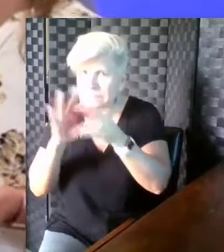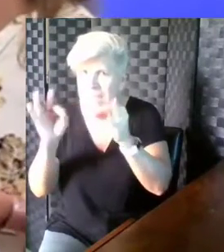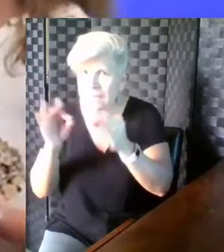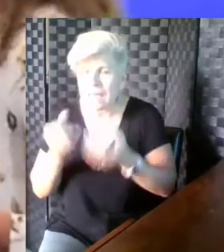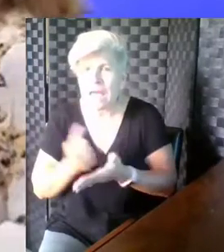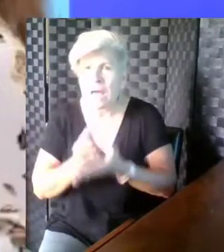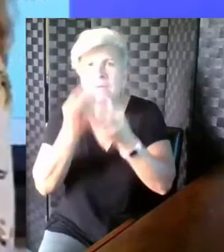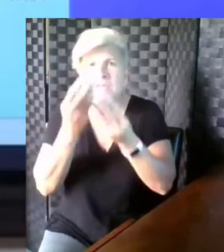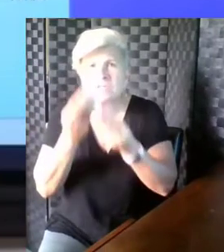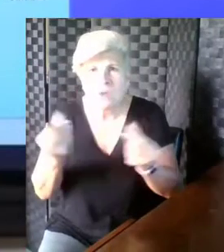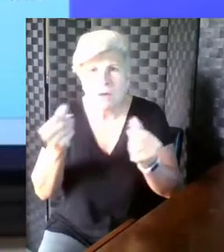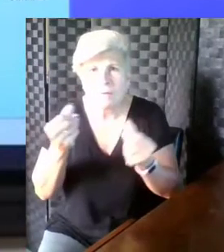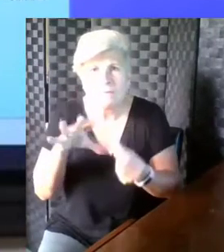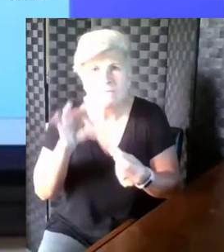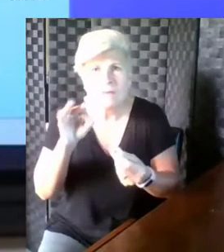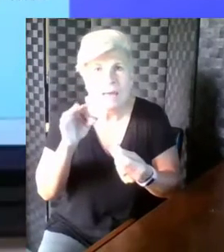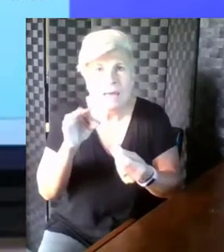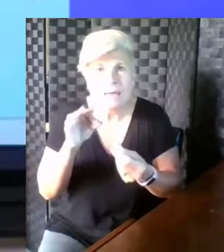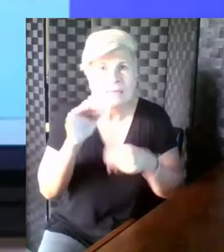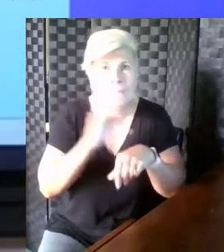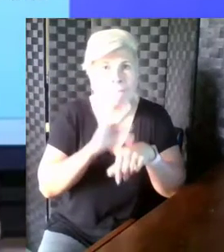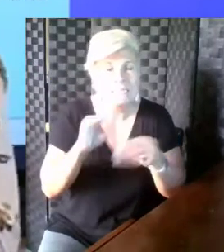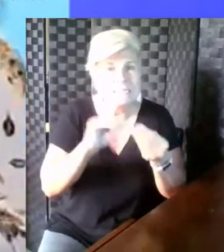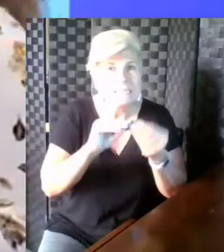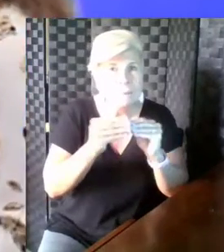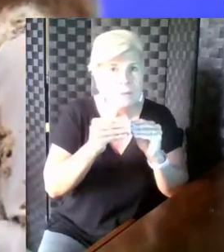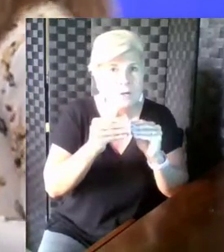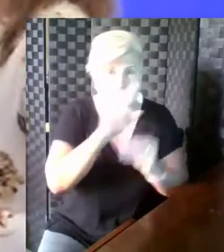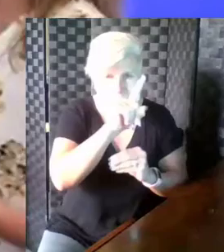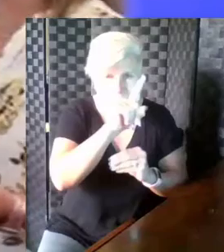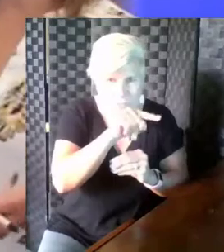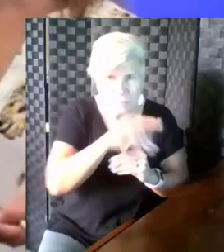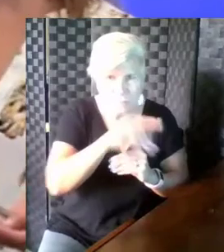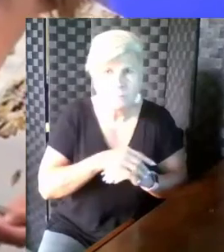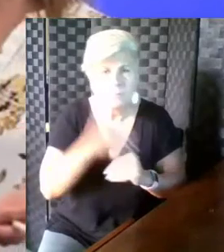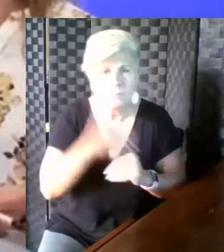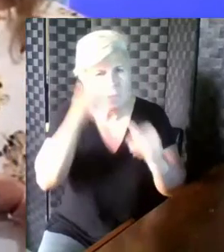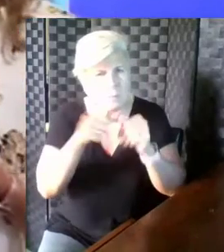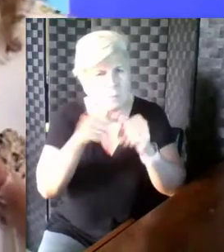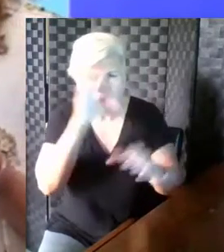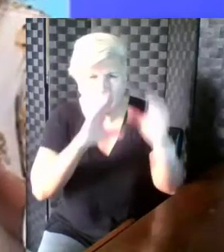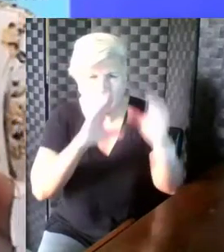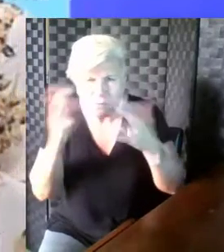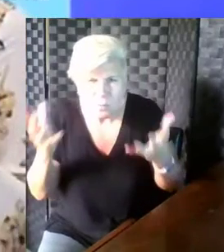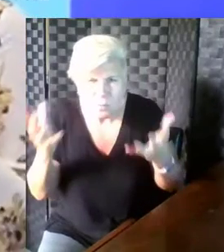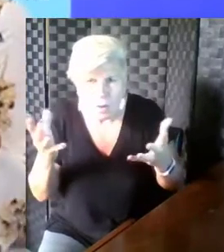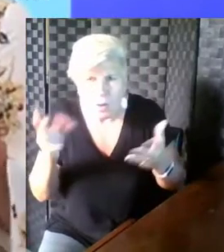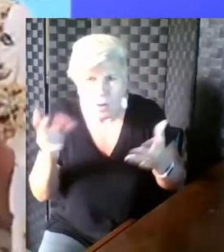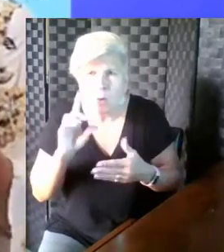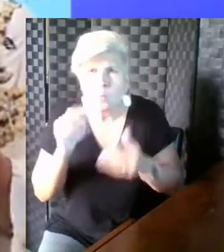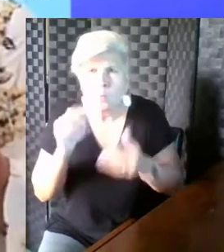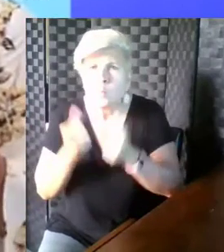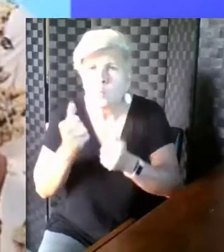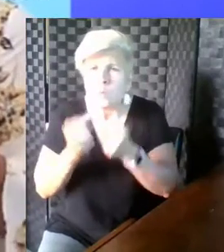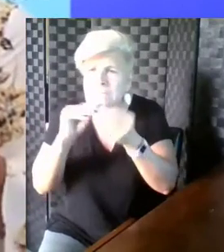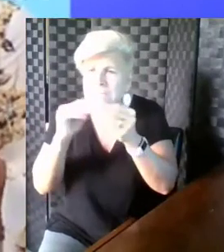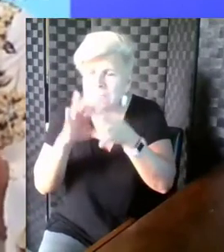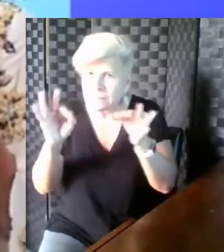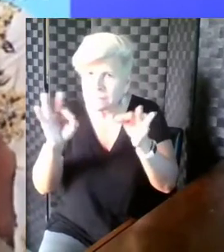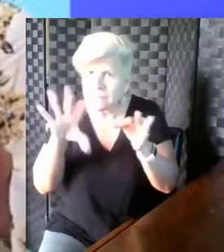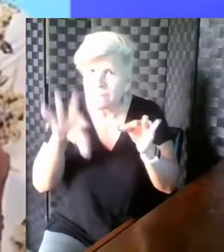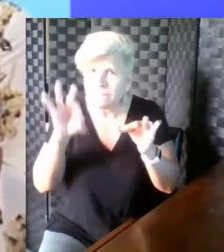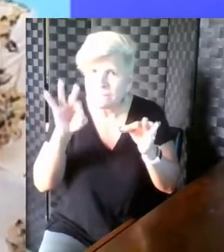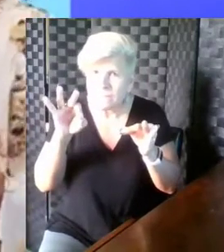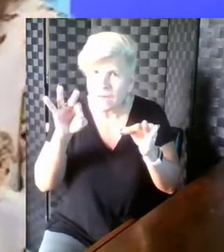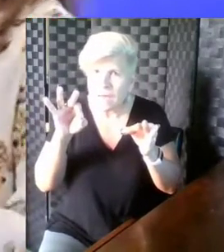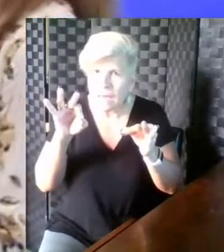help me solve to find that missing number where our question mark is. So remember, what I'm looking for is where in which equation can I